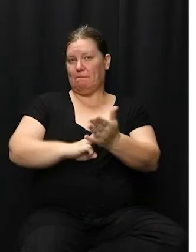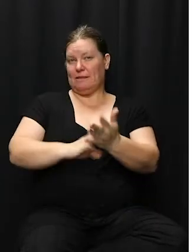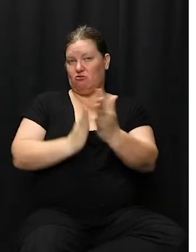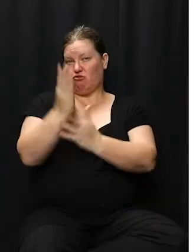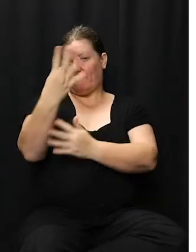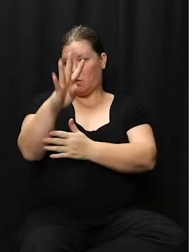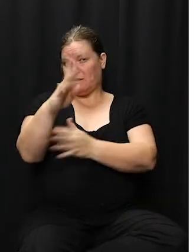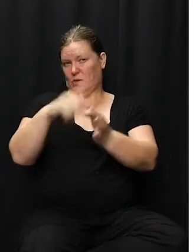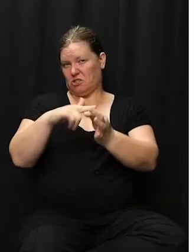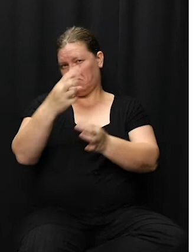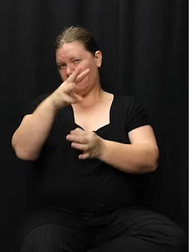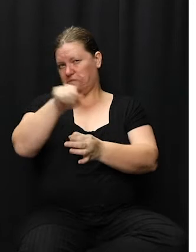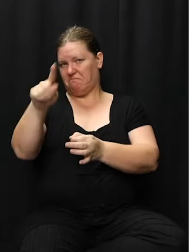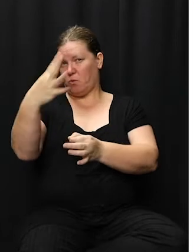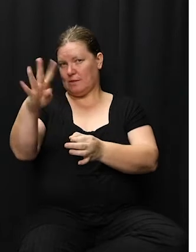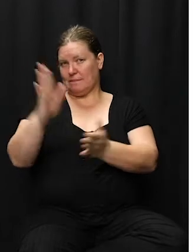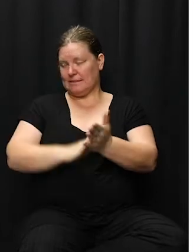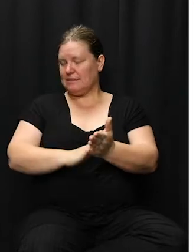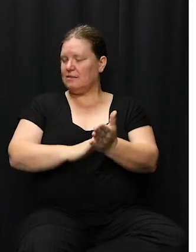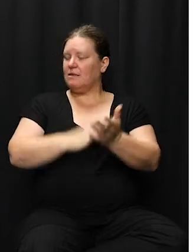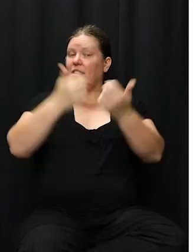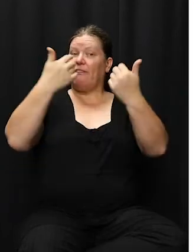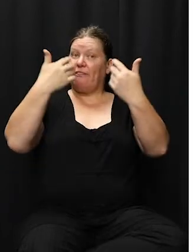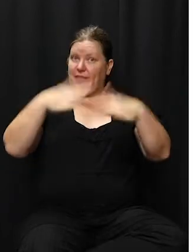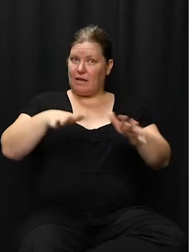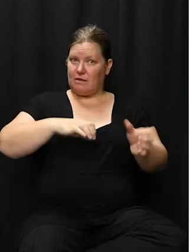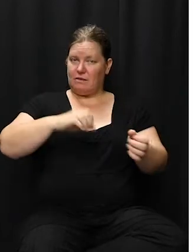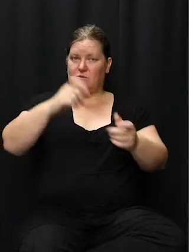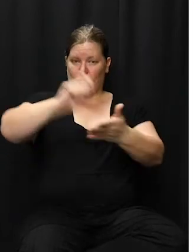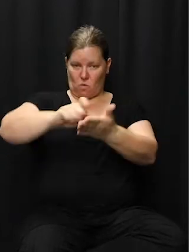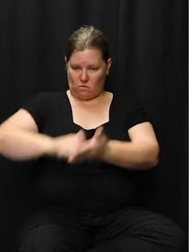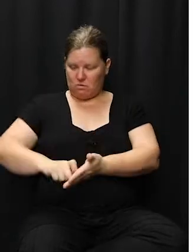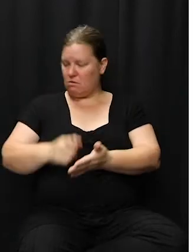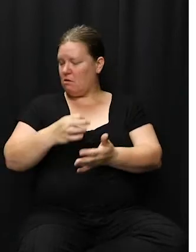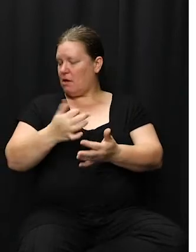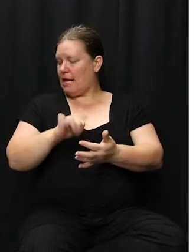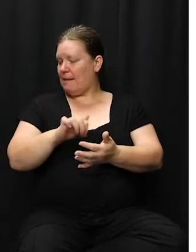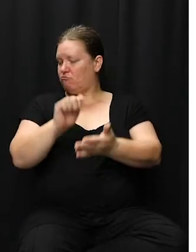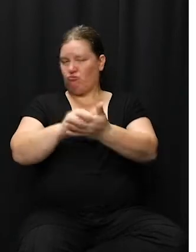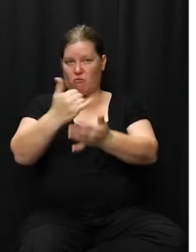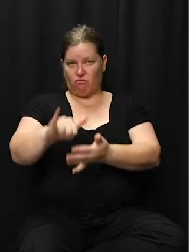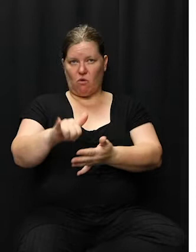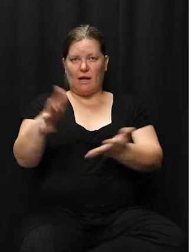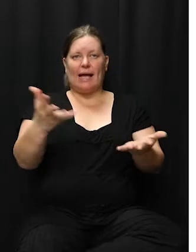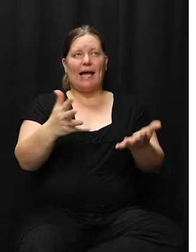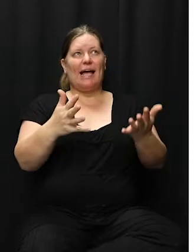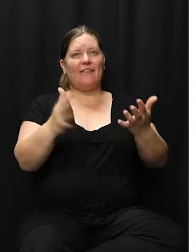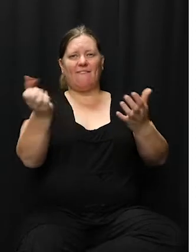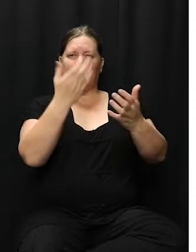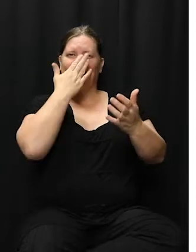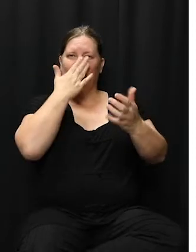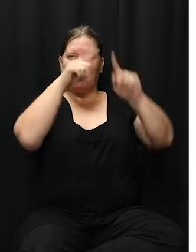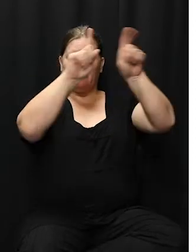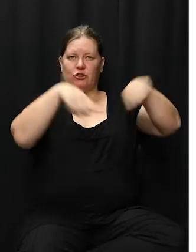on, is that right? Yeah. So maybe 30 minutes to get through the 40 questions, I think, 30 to 40 minutes.